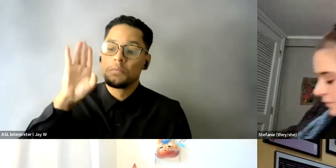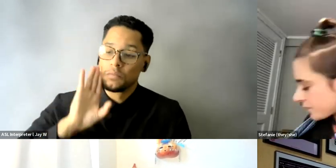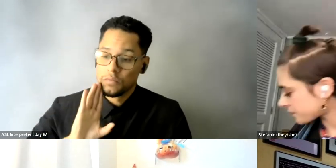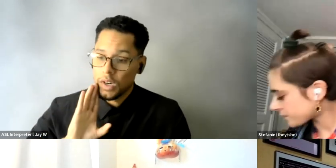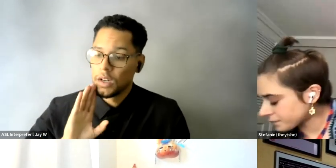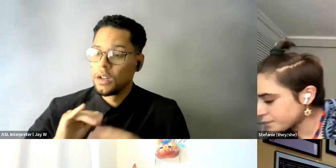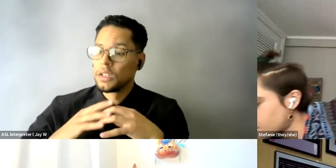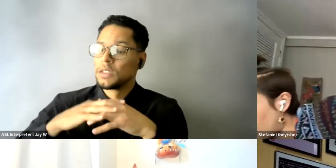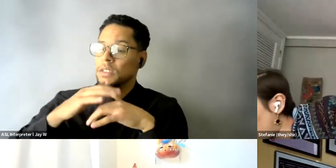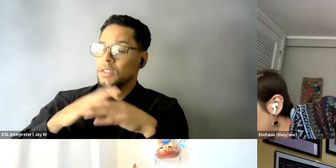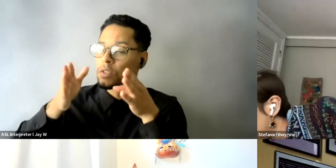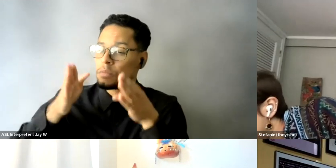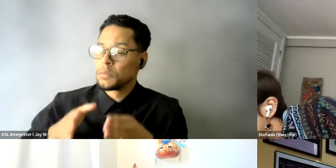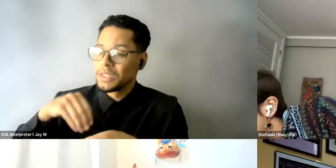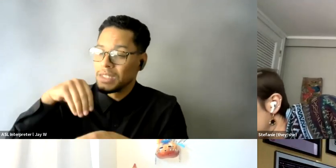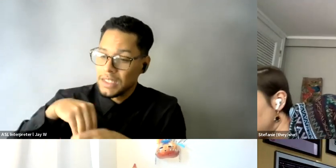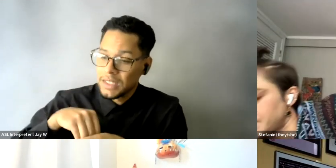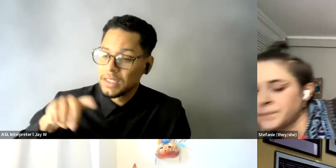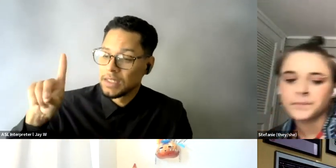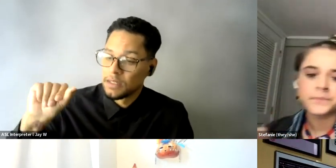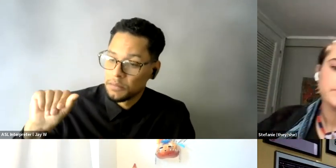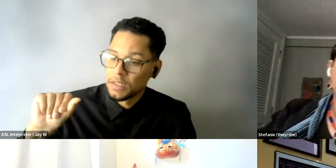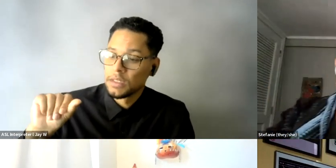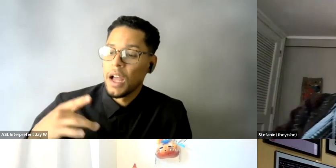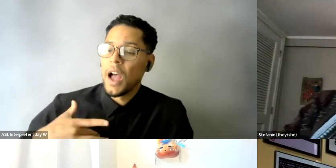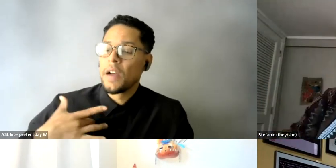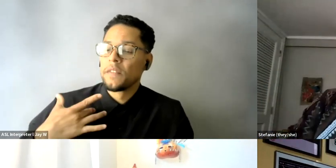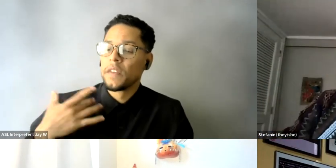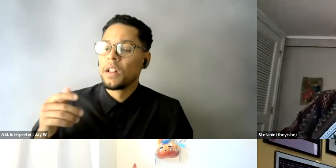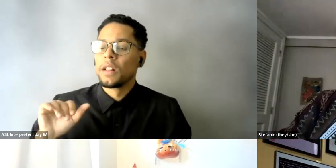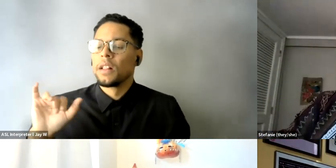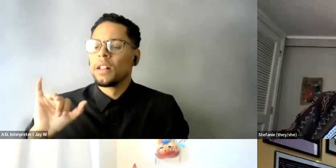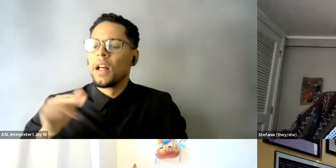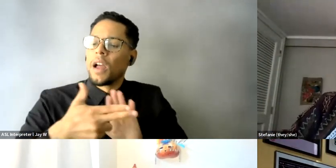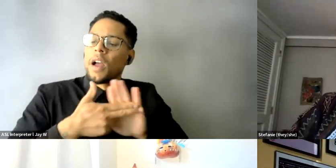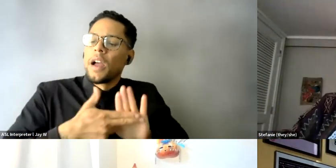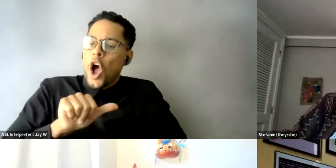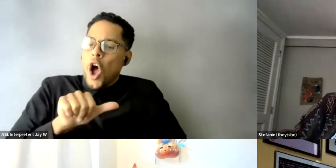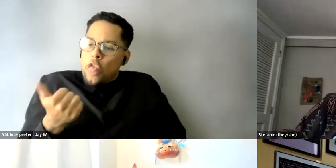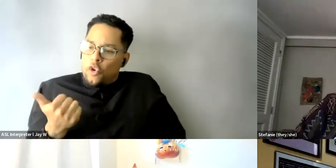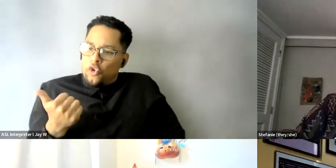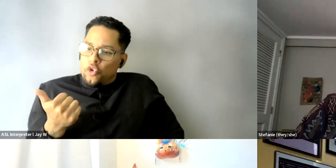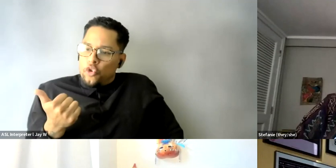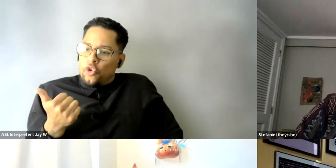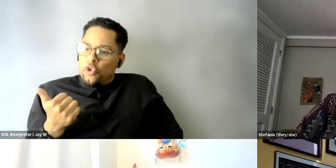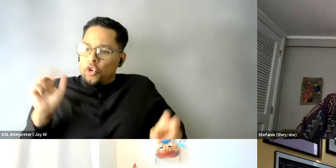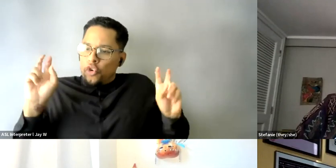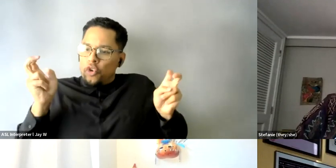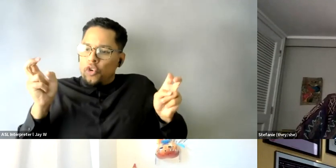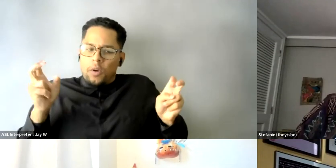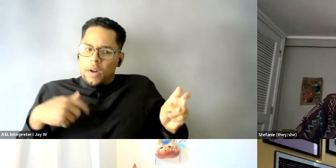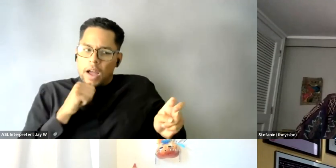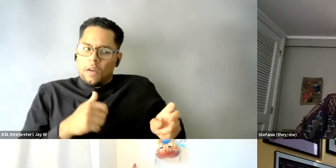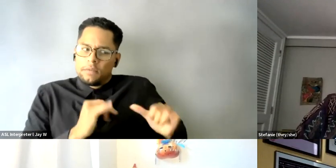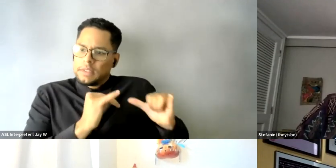disability rights space, I feel othered often in movement spaces. There are many a time I don't feel like I belong in the same